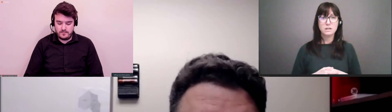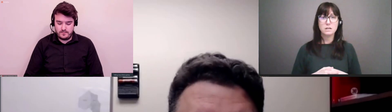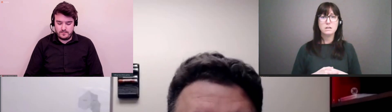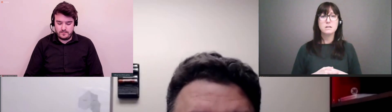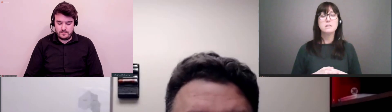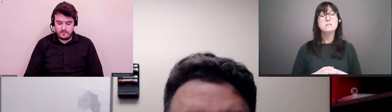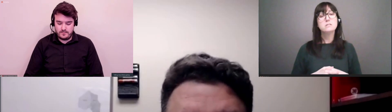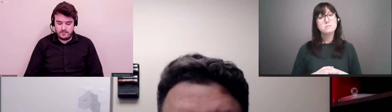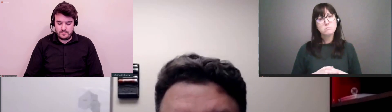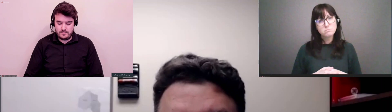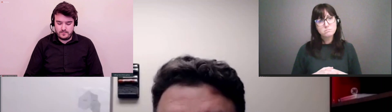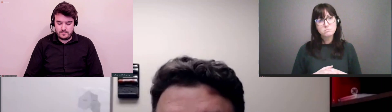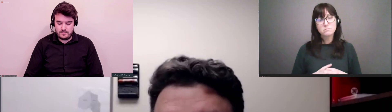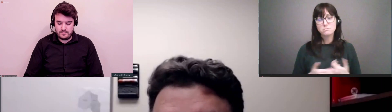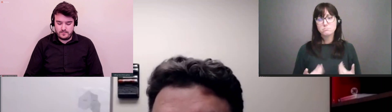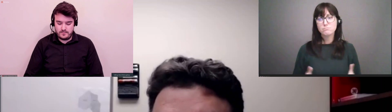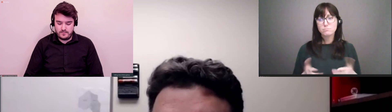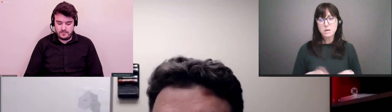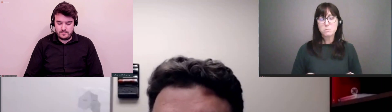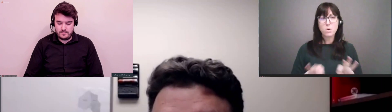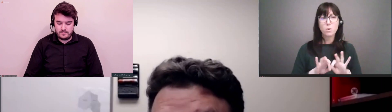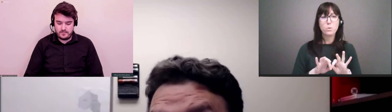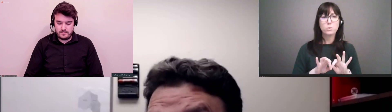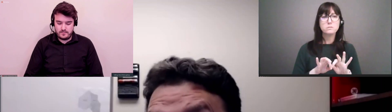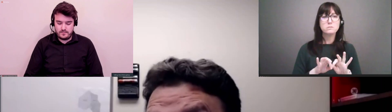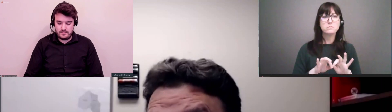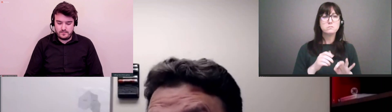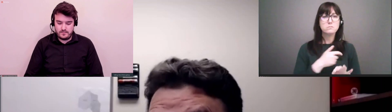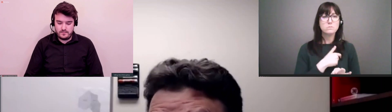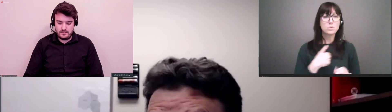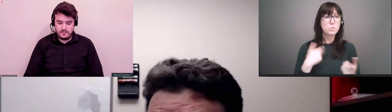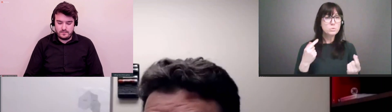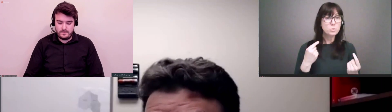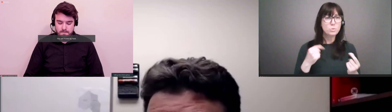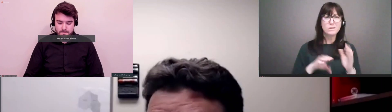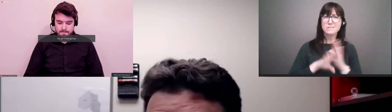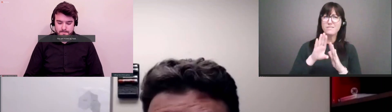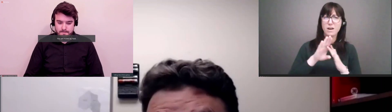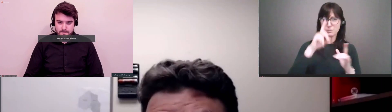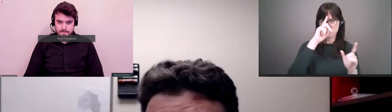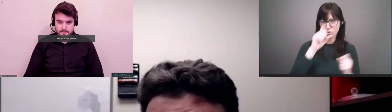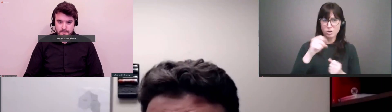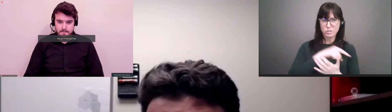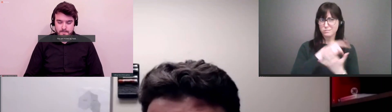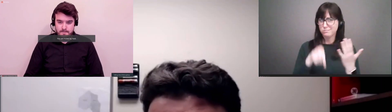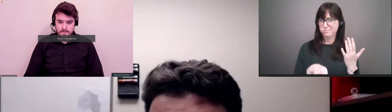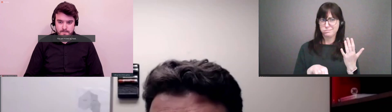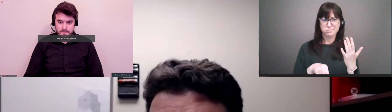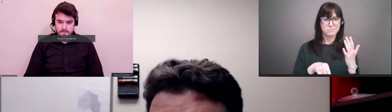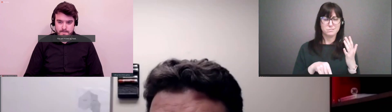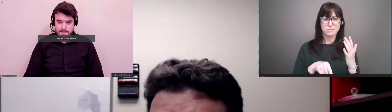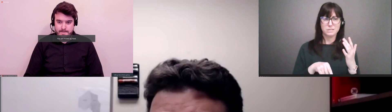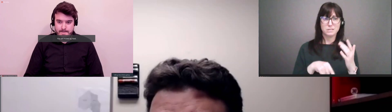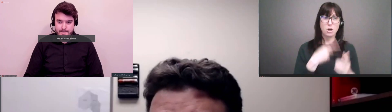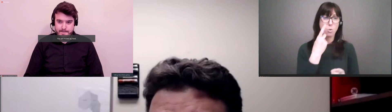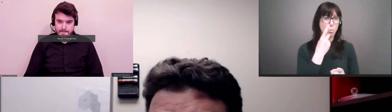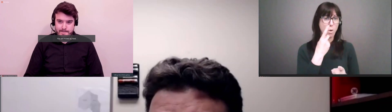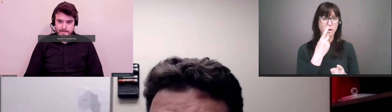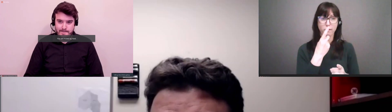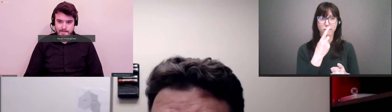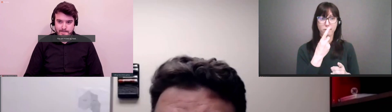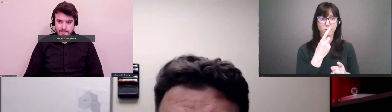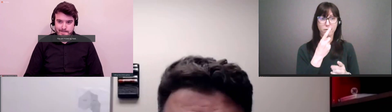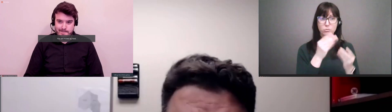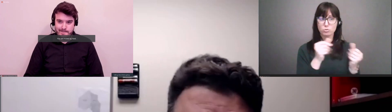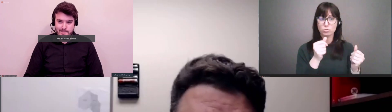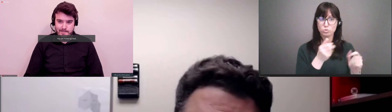that we need to you know, develop various strategies, and I don't think there's one size fits all. I think, you know, for